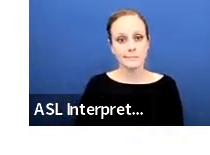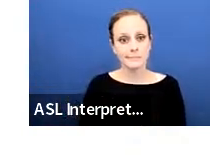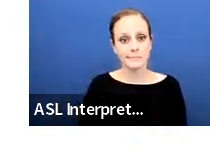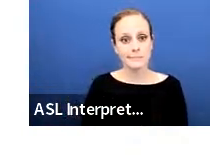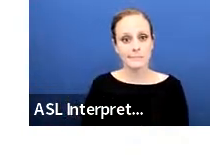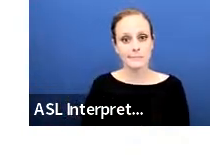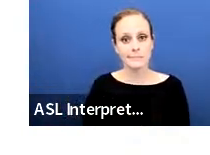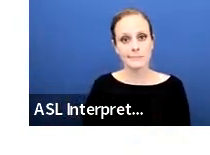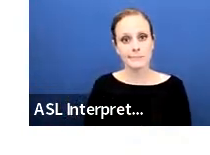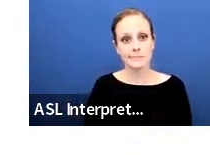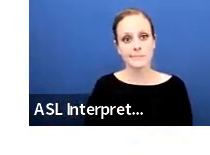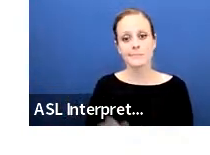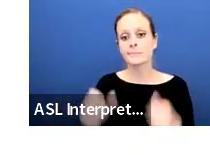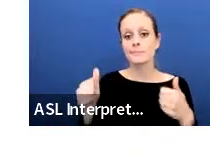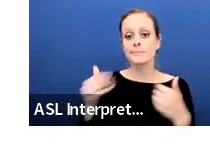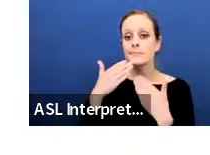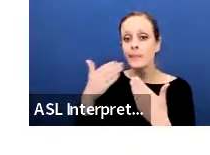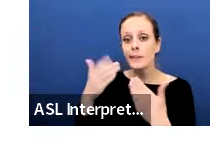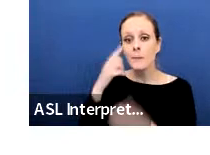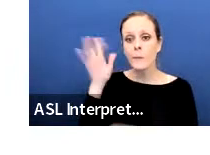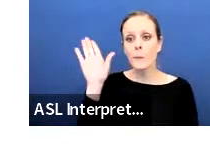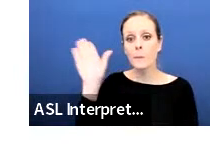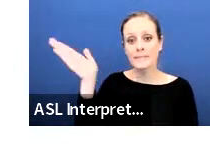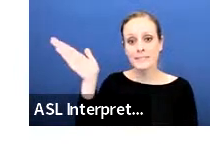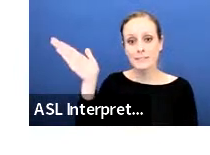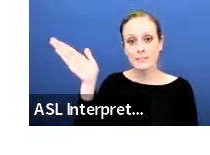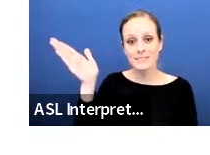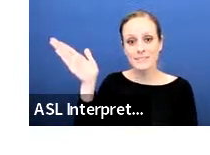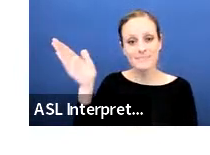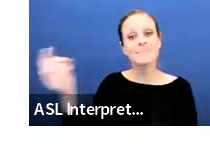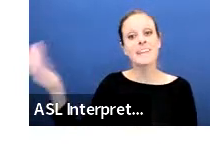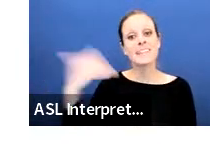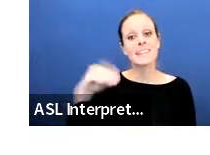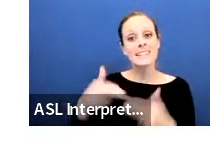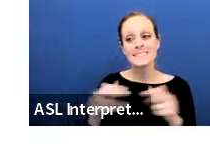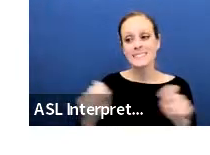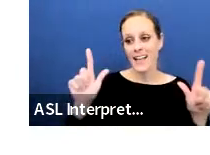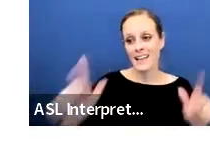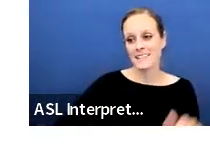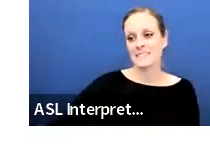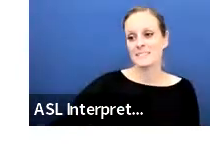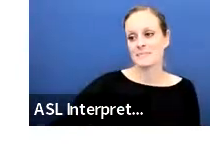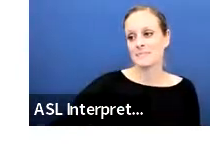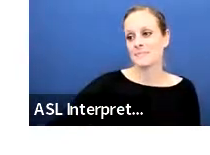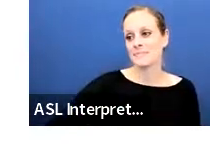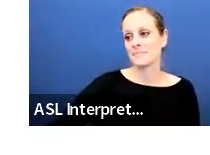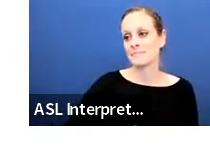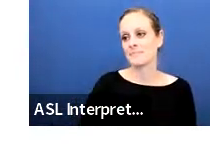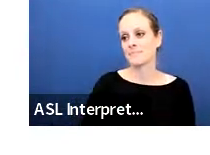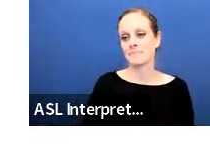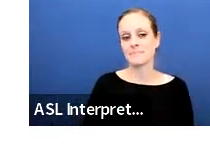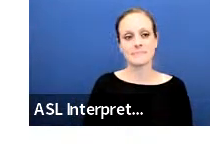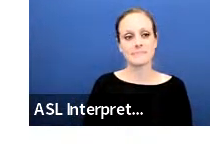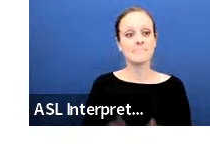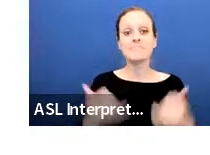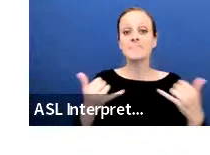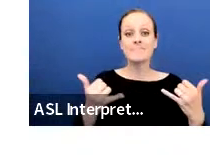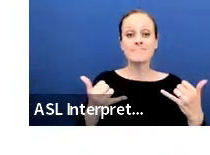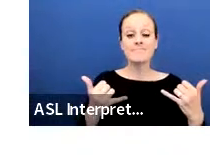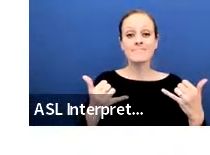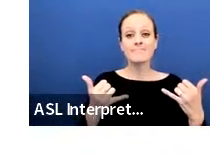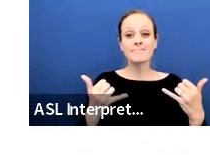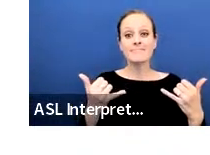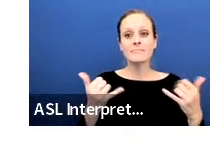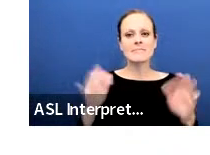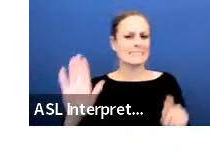Great. Thank you very much, Andrew, for that presentation here. Let's go to the next slide, please. All right. We want to go move into our...